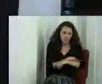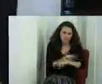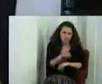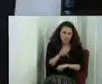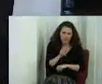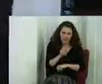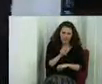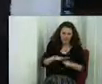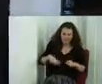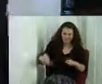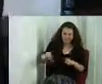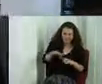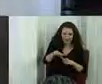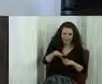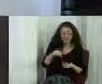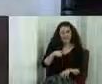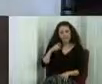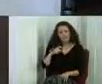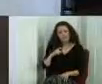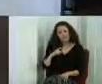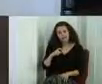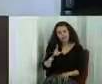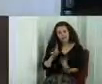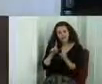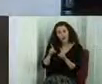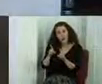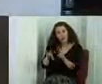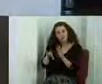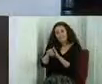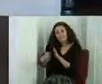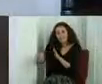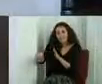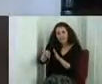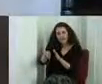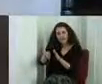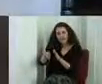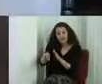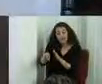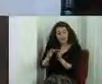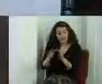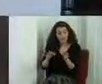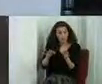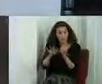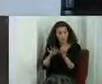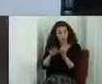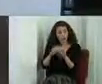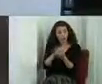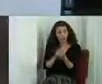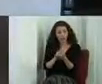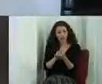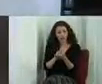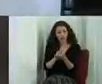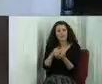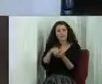them. You see, the key to abundance is knowing that there are still others who need what we have. Not